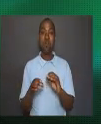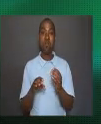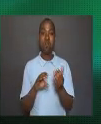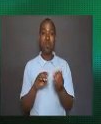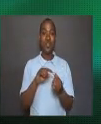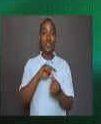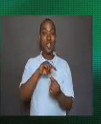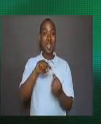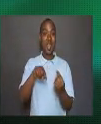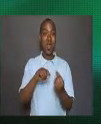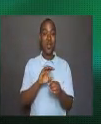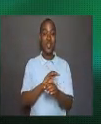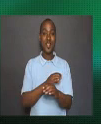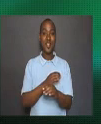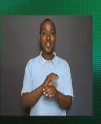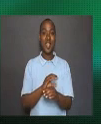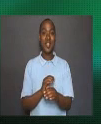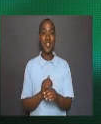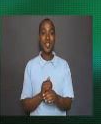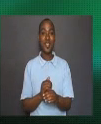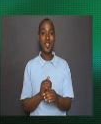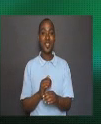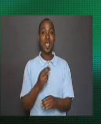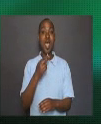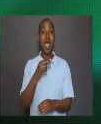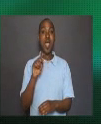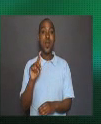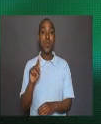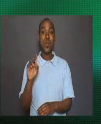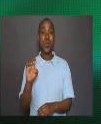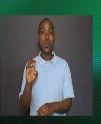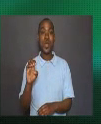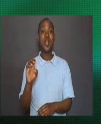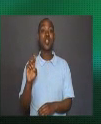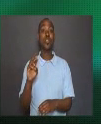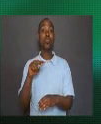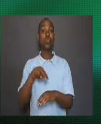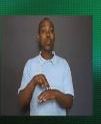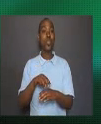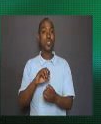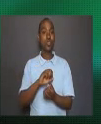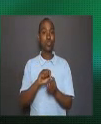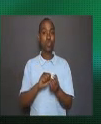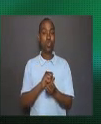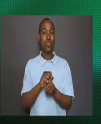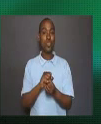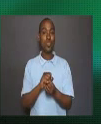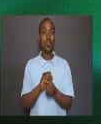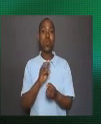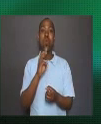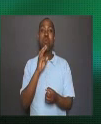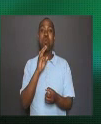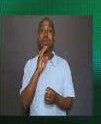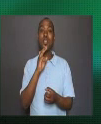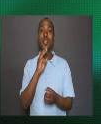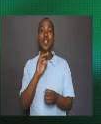If the fluid that surrounds the cell becomes a hypertonic solution,